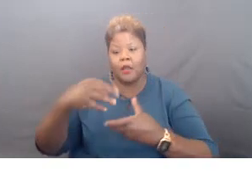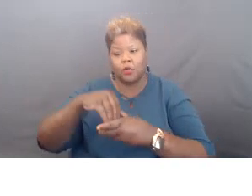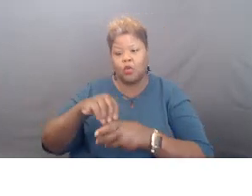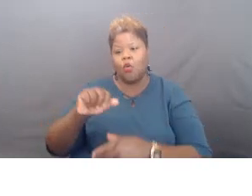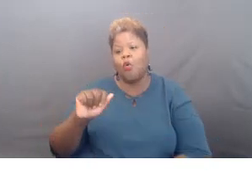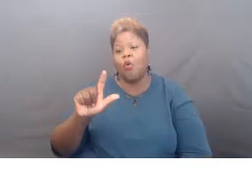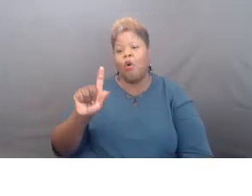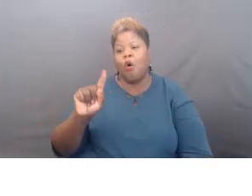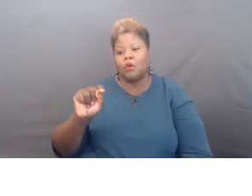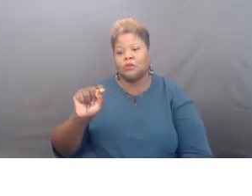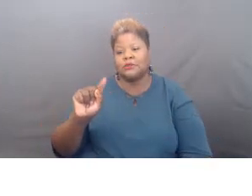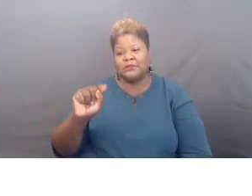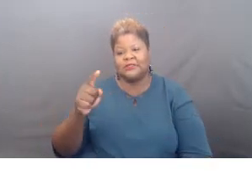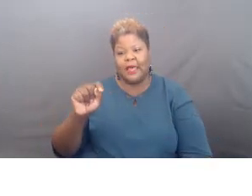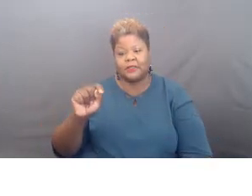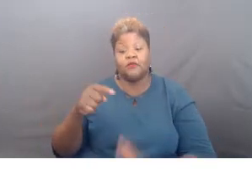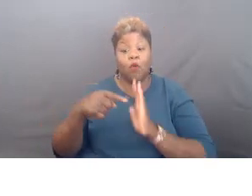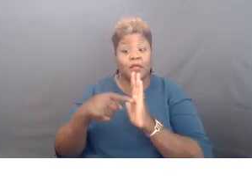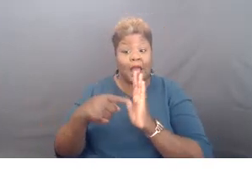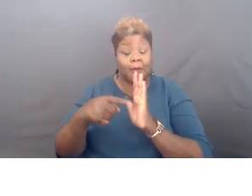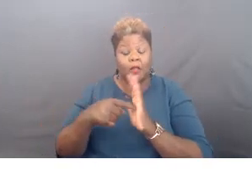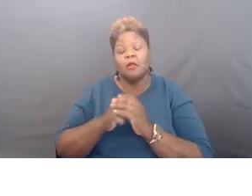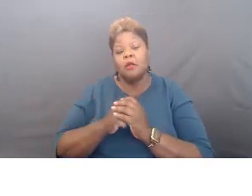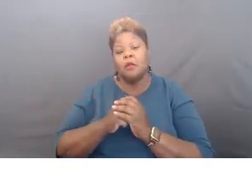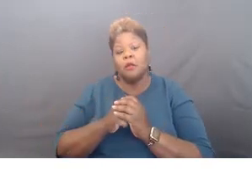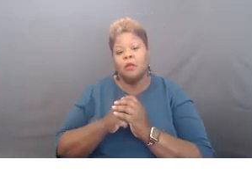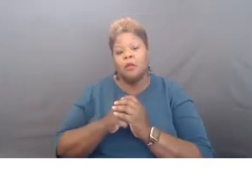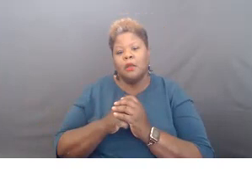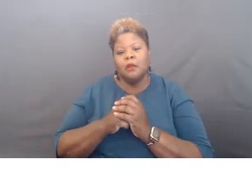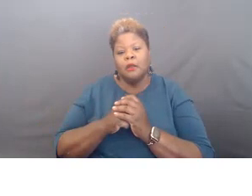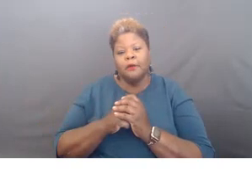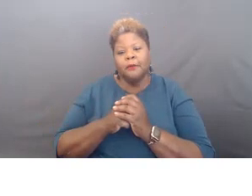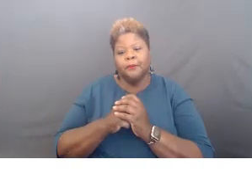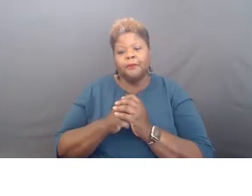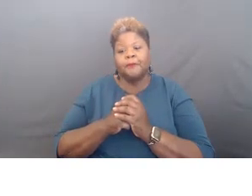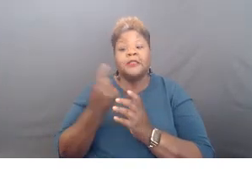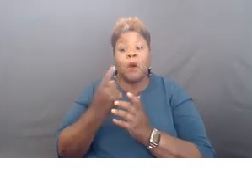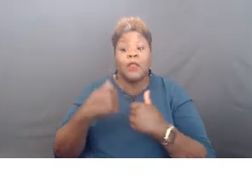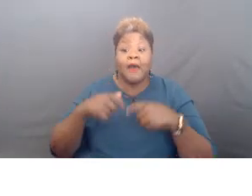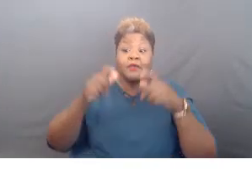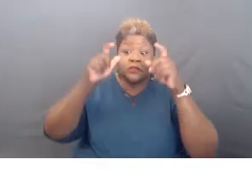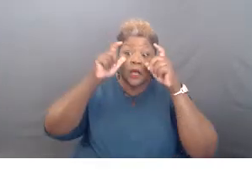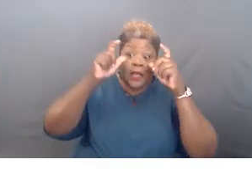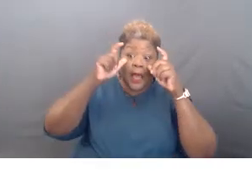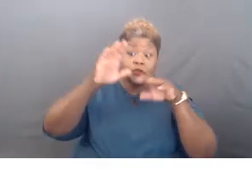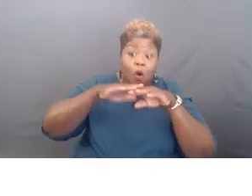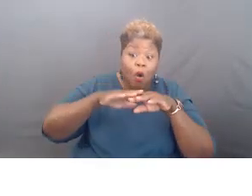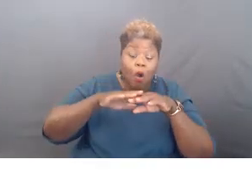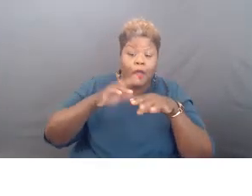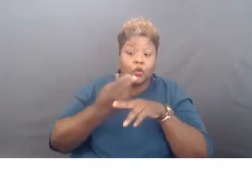take an example. Let's say that somebody is on their, has sunglasses on and they're using a cell phone, a